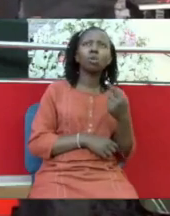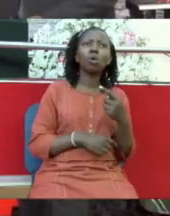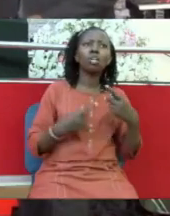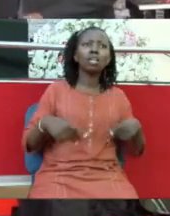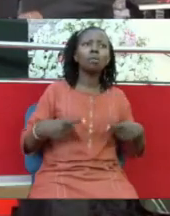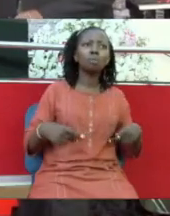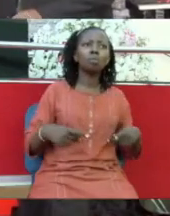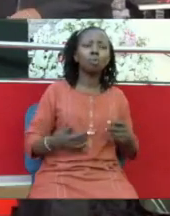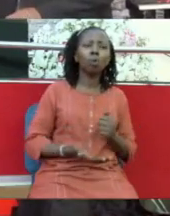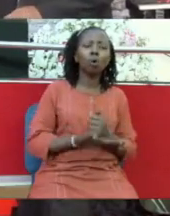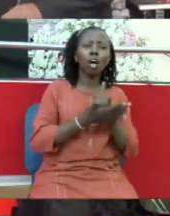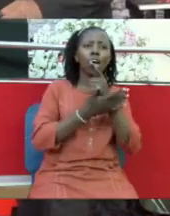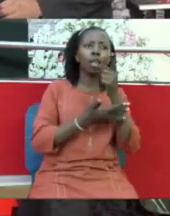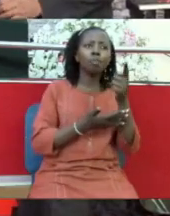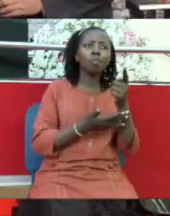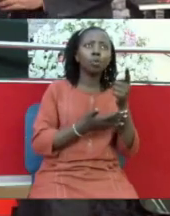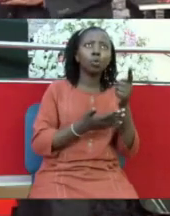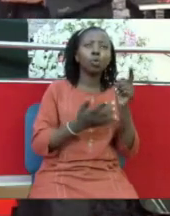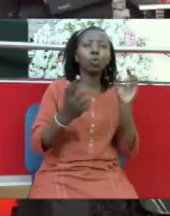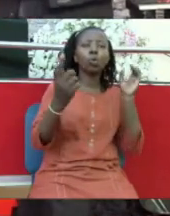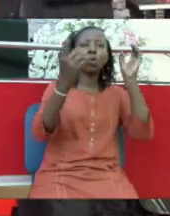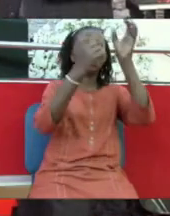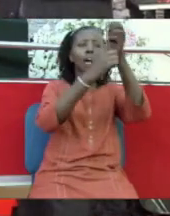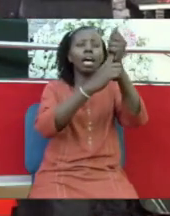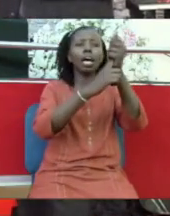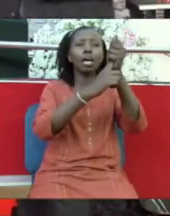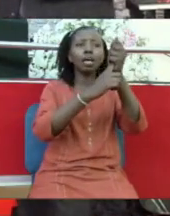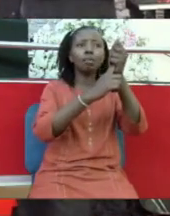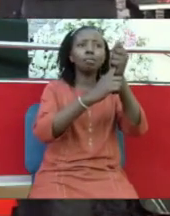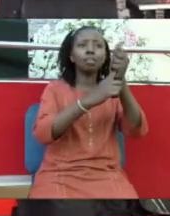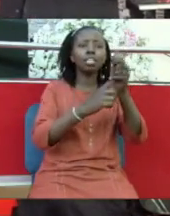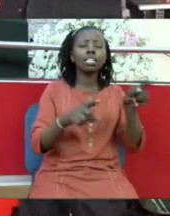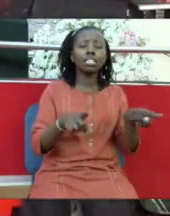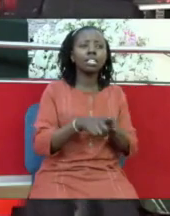actually who are leading you to hell.